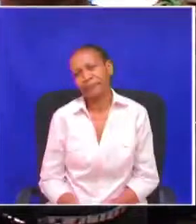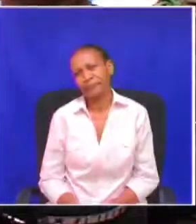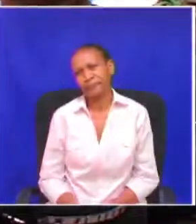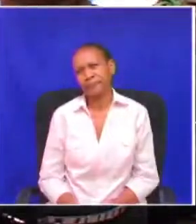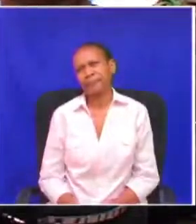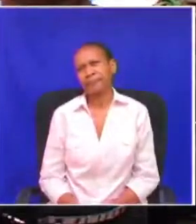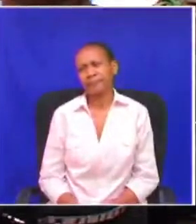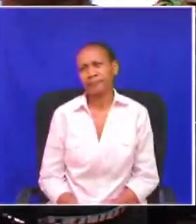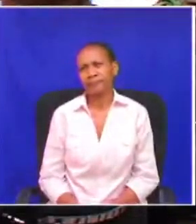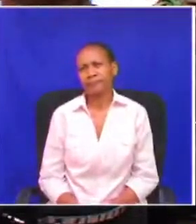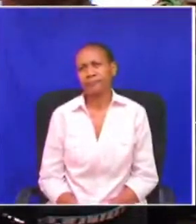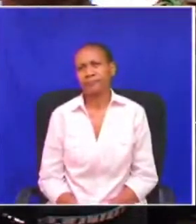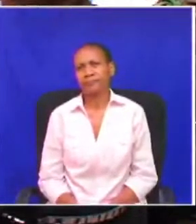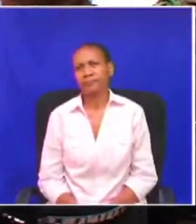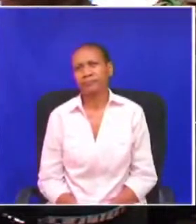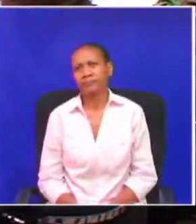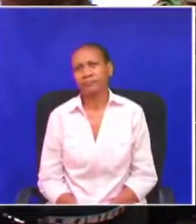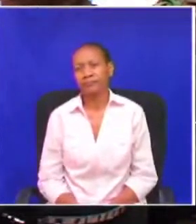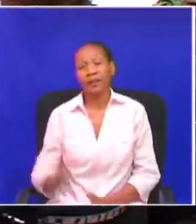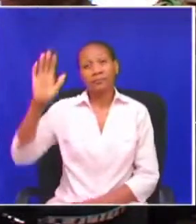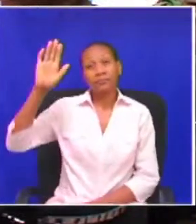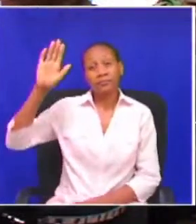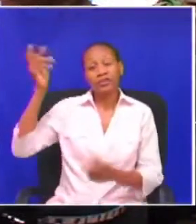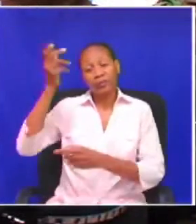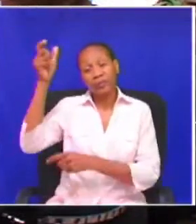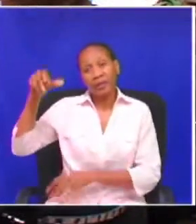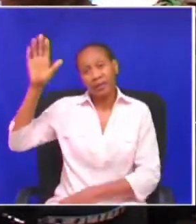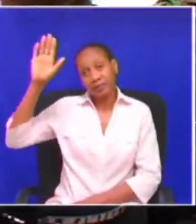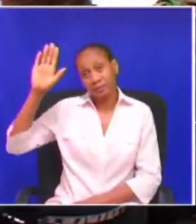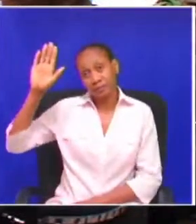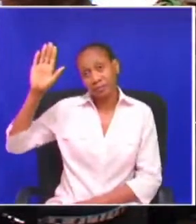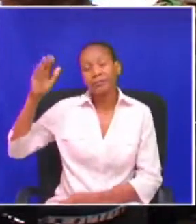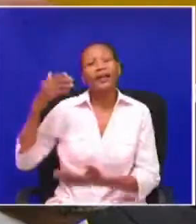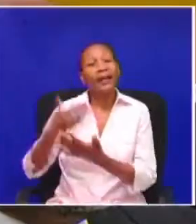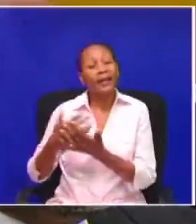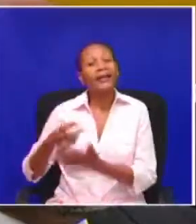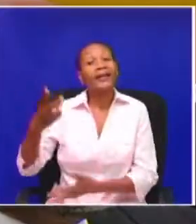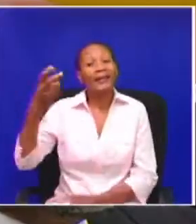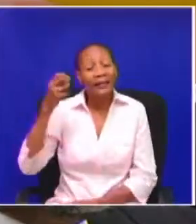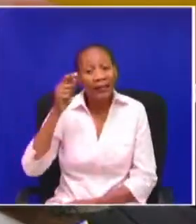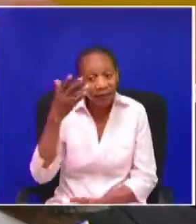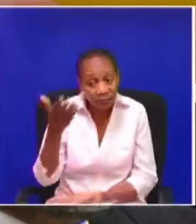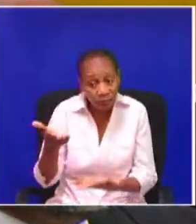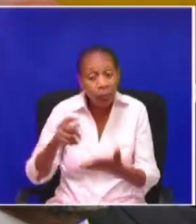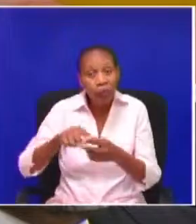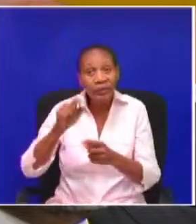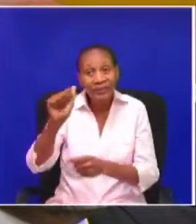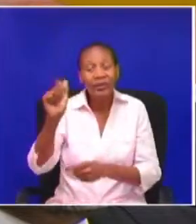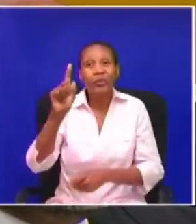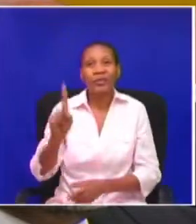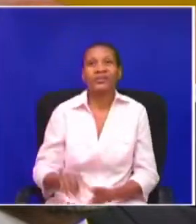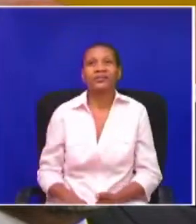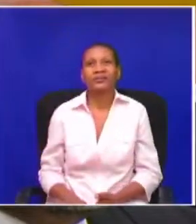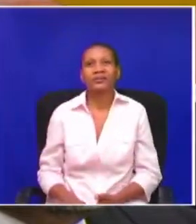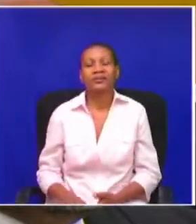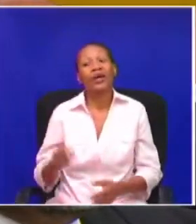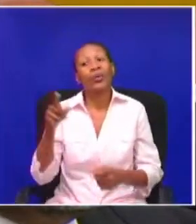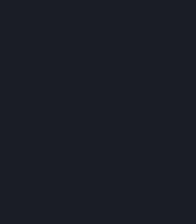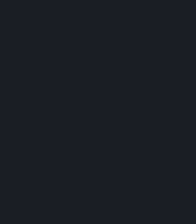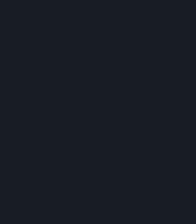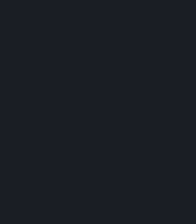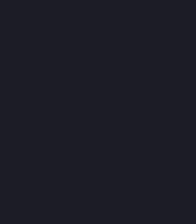Honorable Mawude. Speaker, I can hear you. What is your point of order and under what rule?